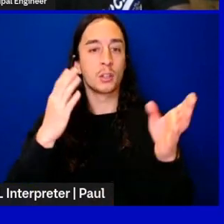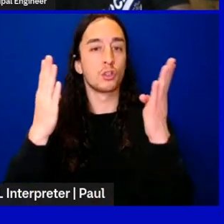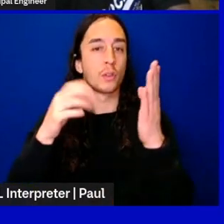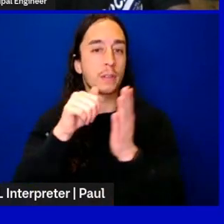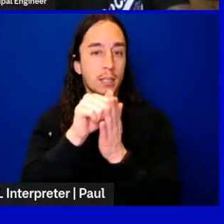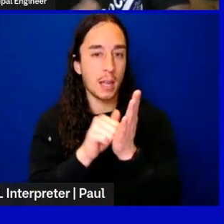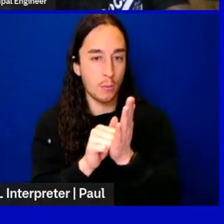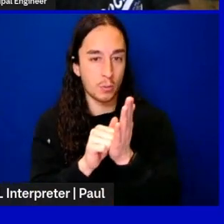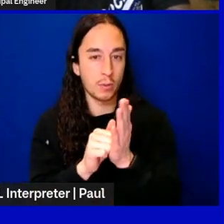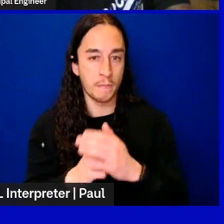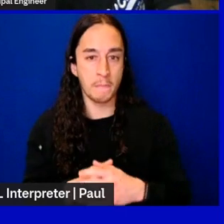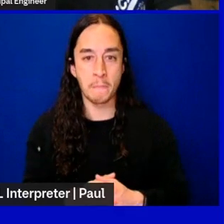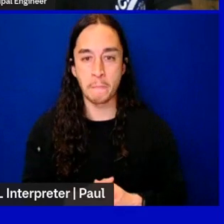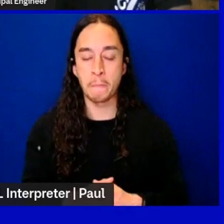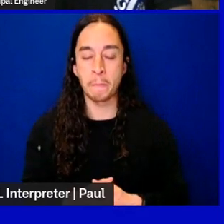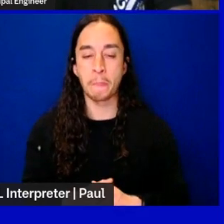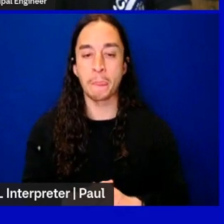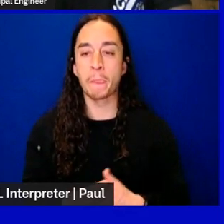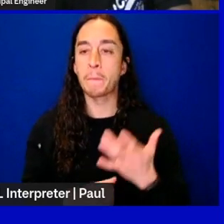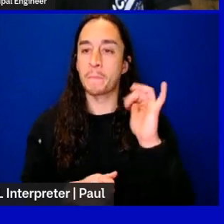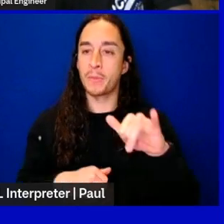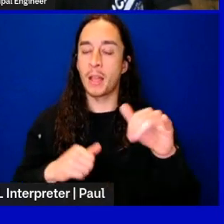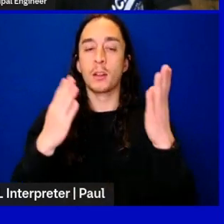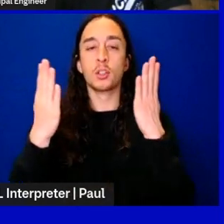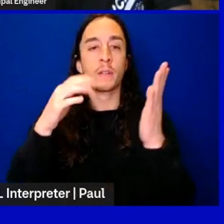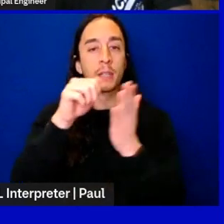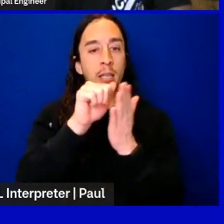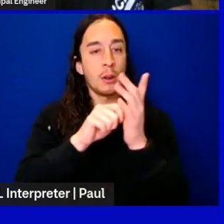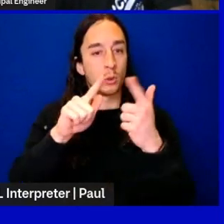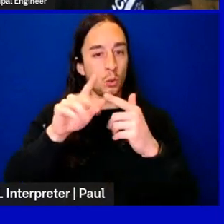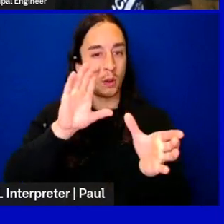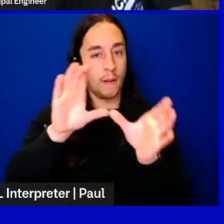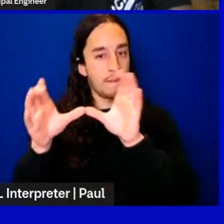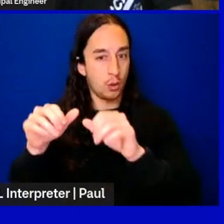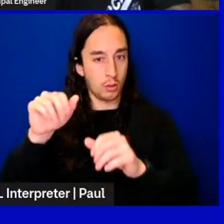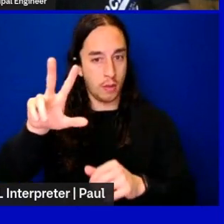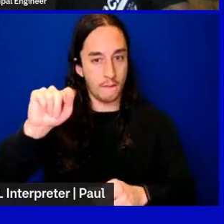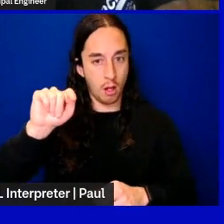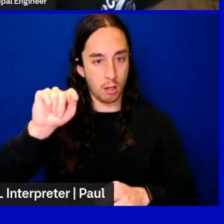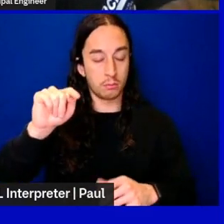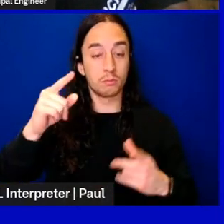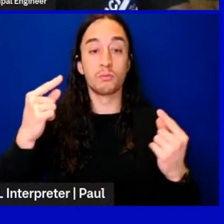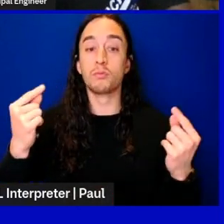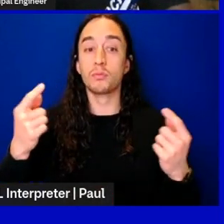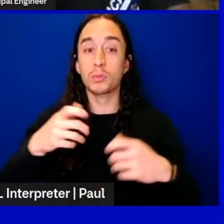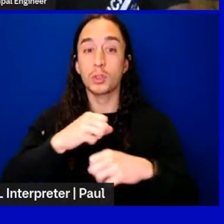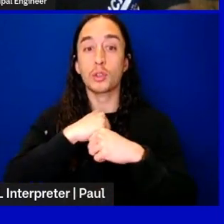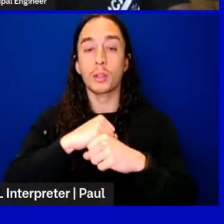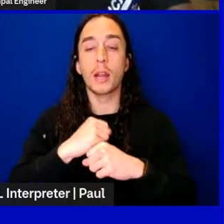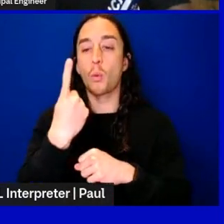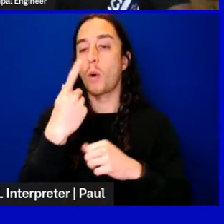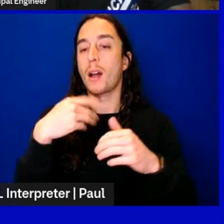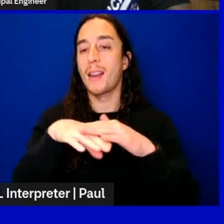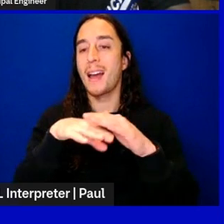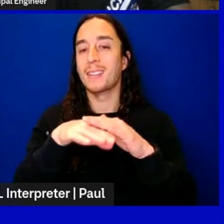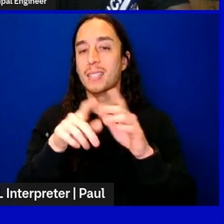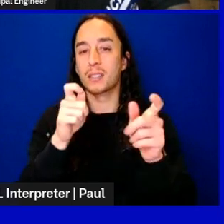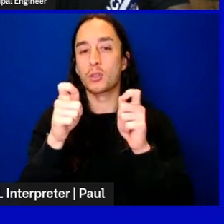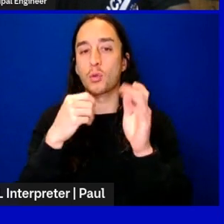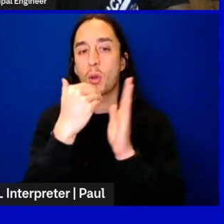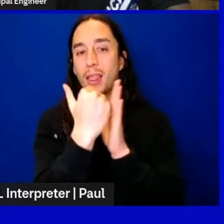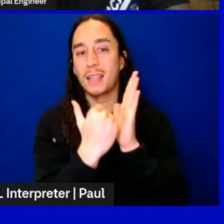account, to configure the Vault. So what we have to do, we have to create one access control list on the Vault side.